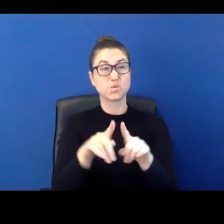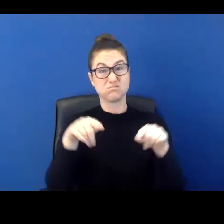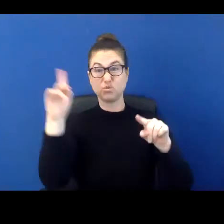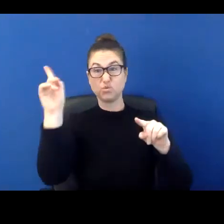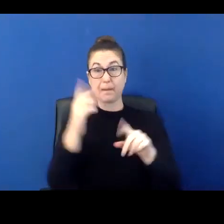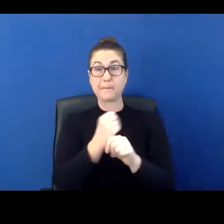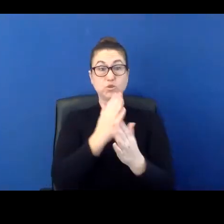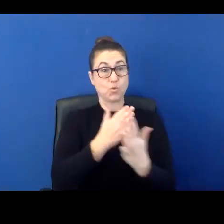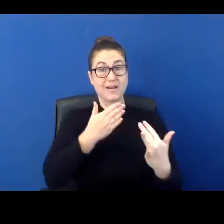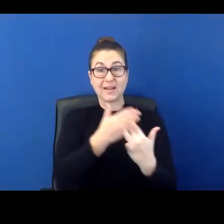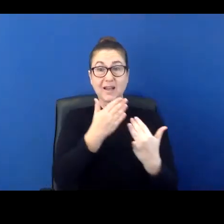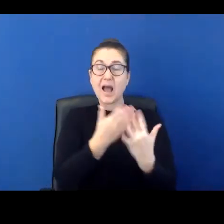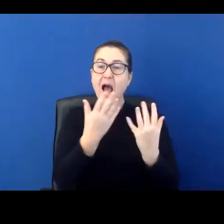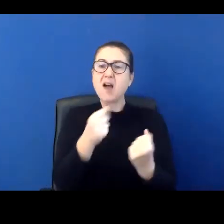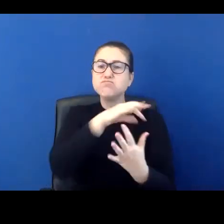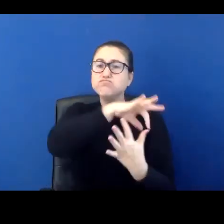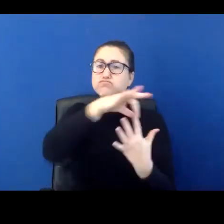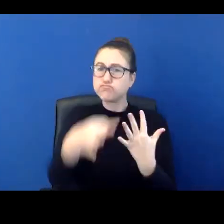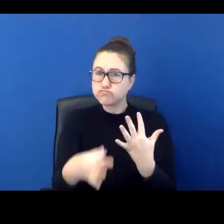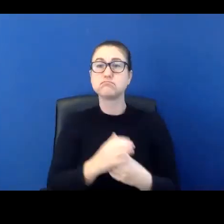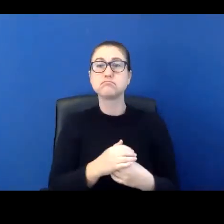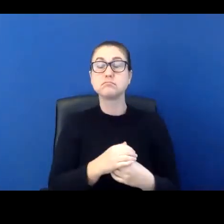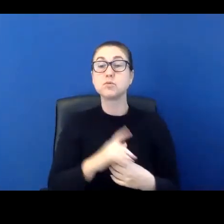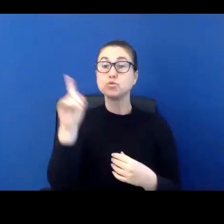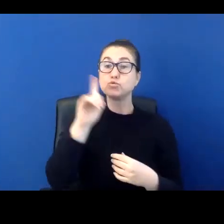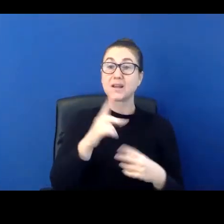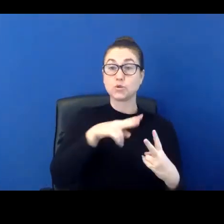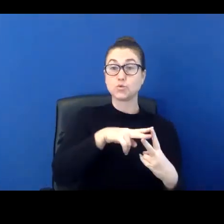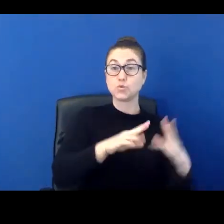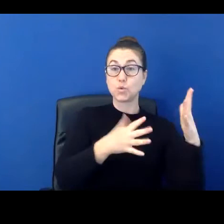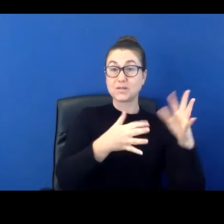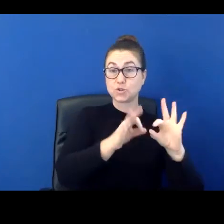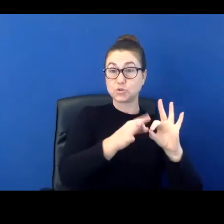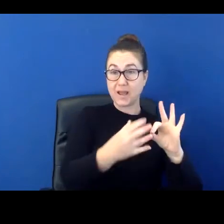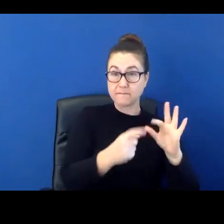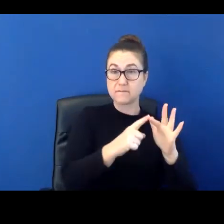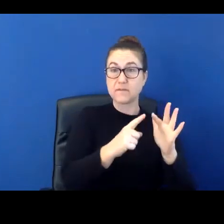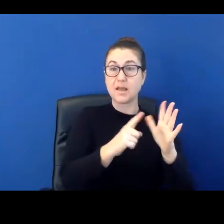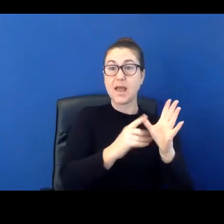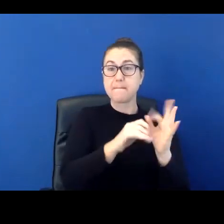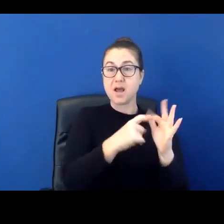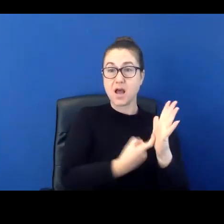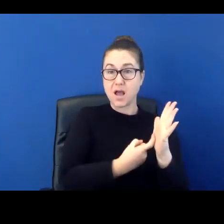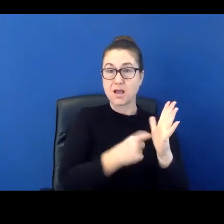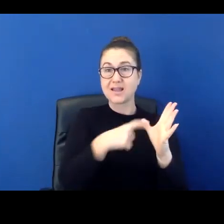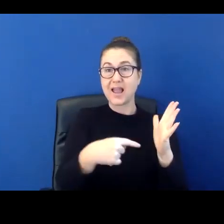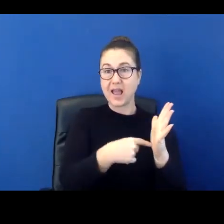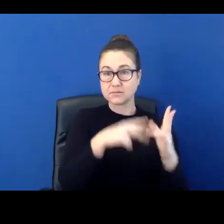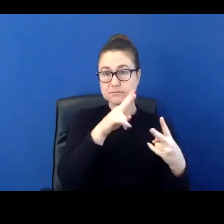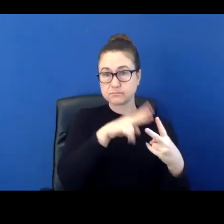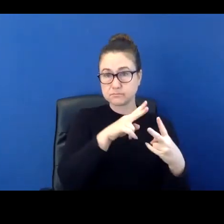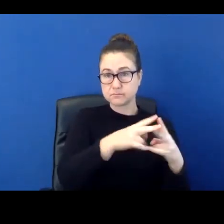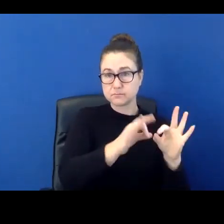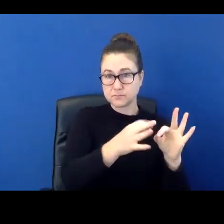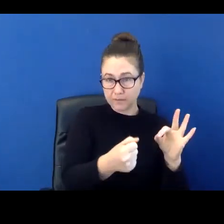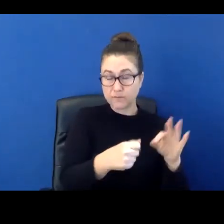made today. We have two Auslan interpreters, Amber and Kat, who will be providing Auslan. There